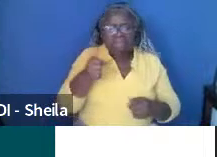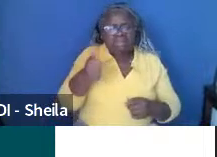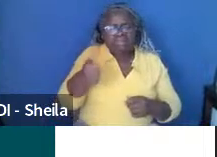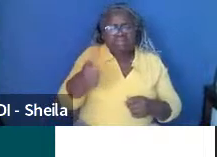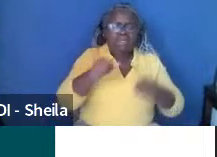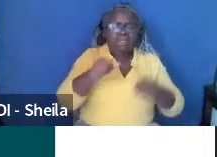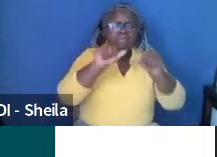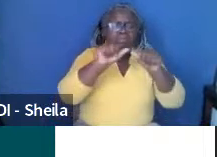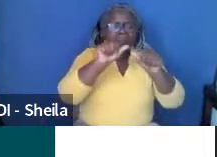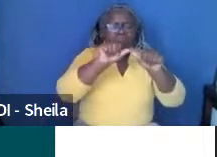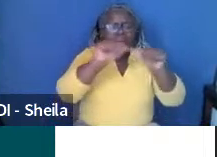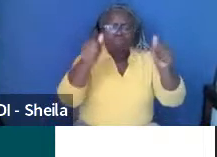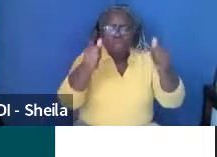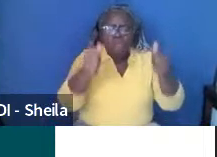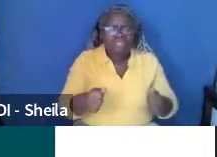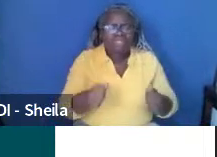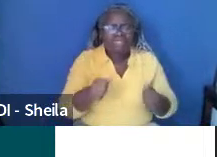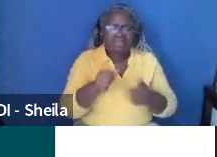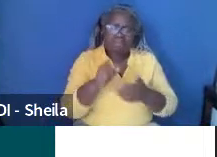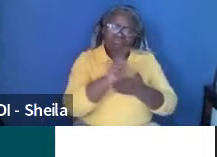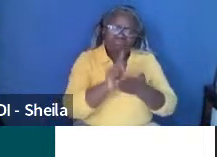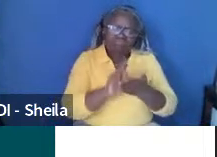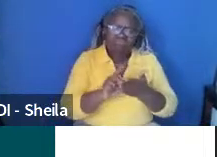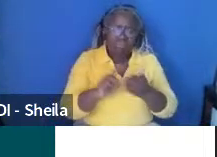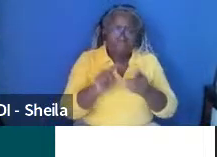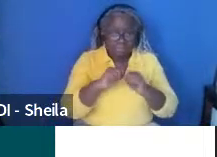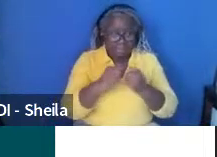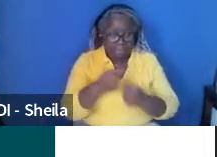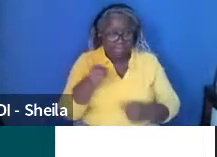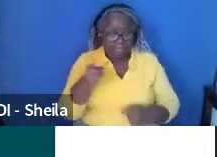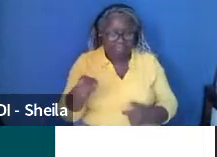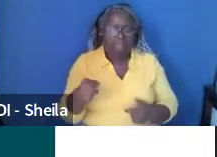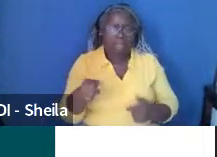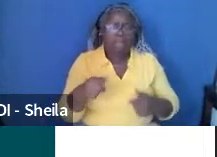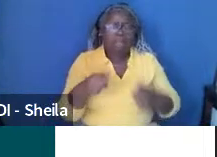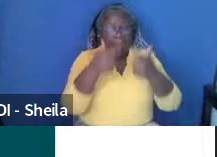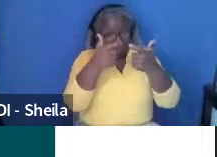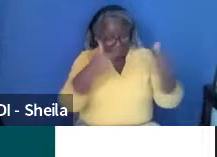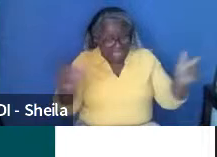room big enough to have both left side and right side, and that's always a bit of a battle.